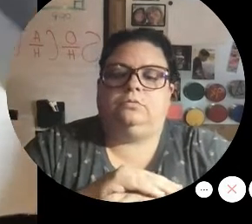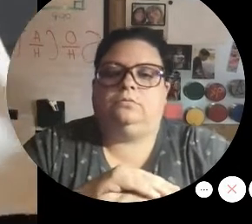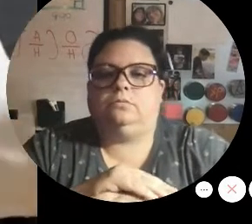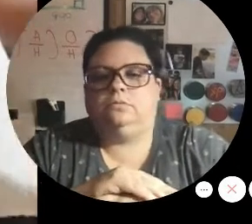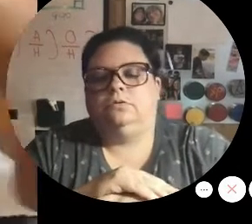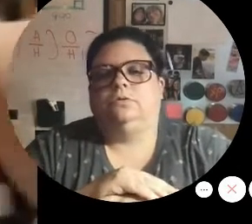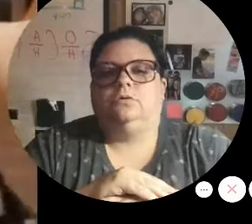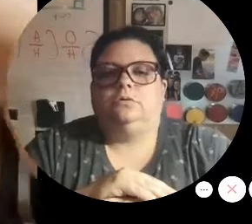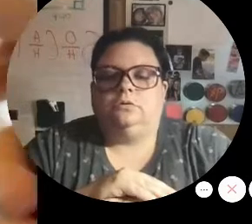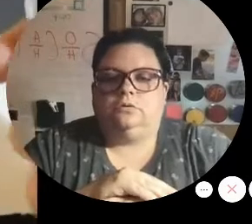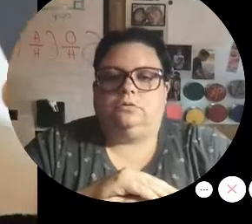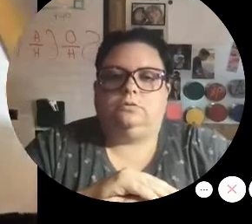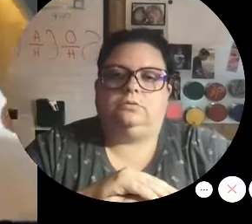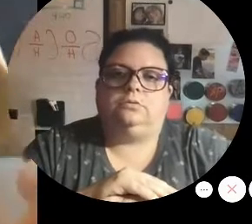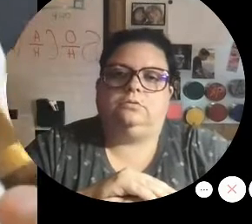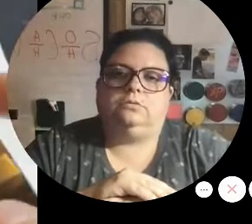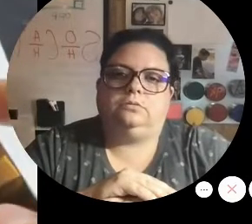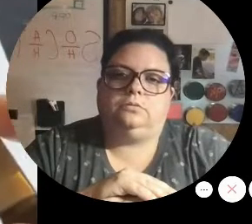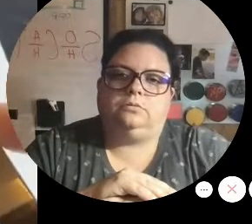So if I come